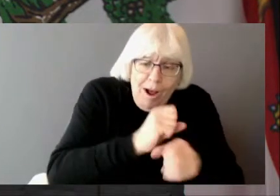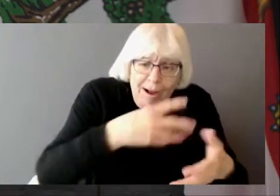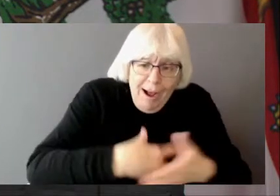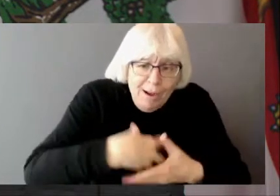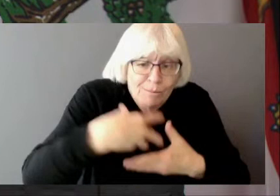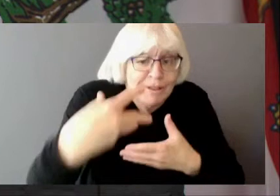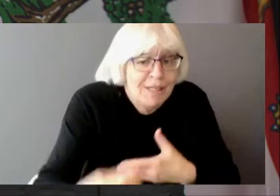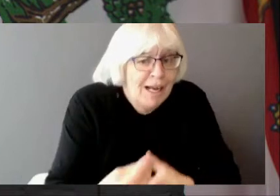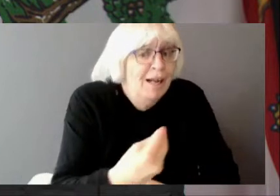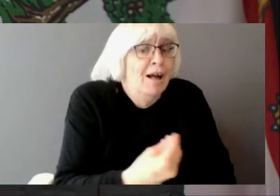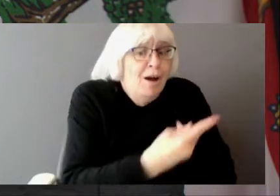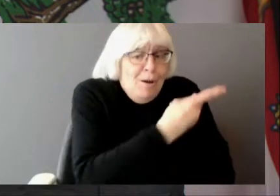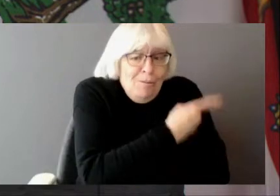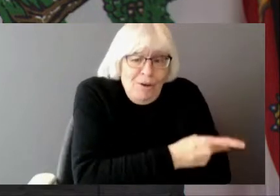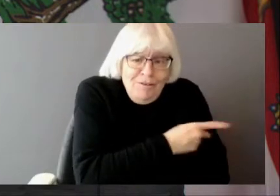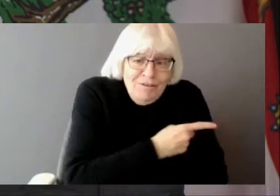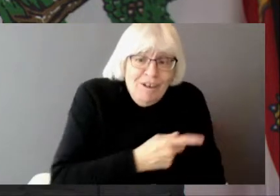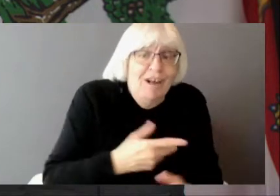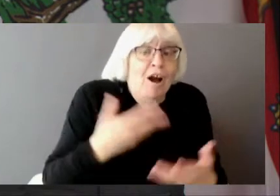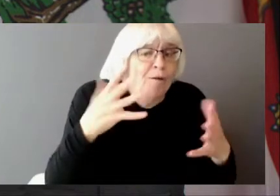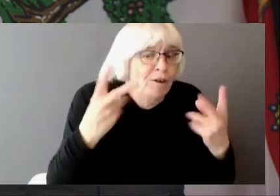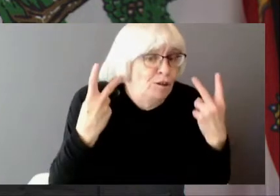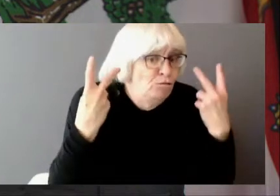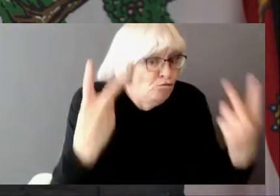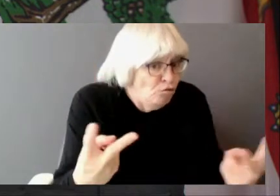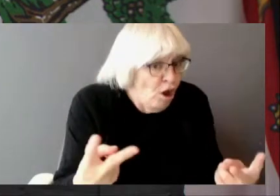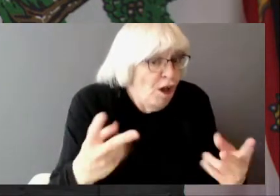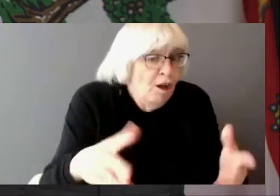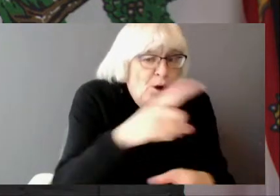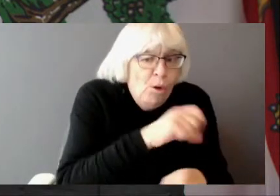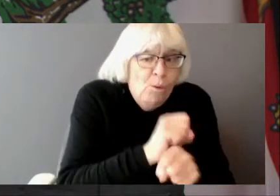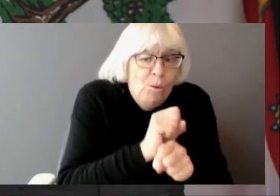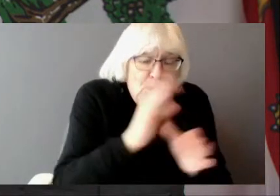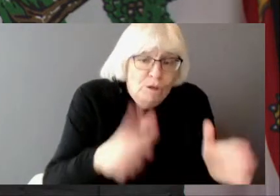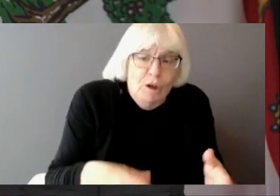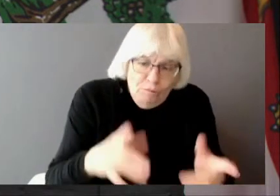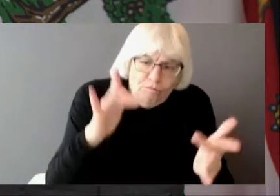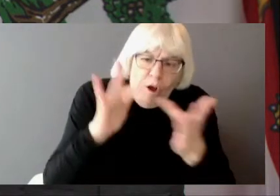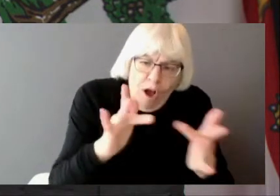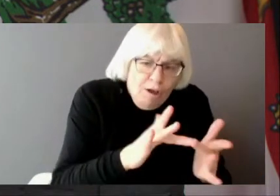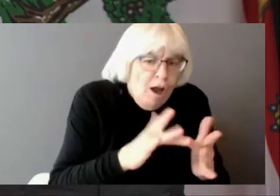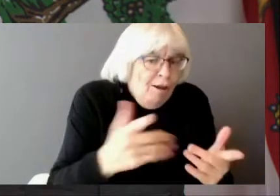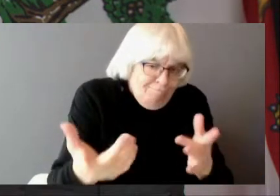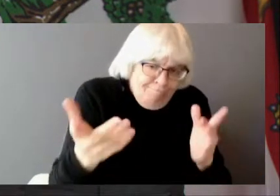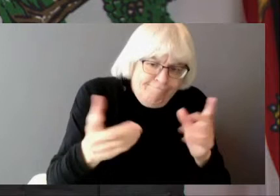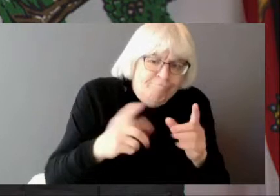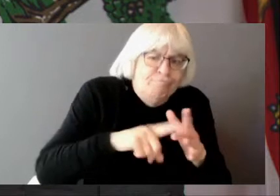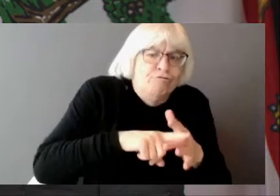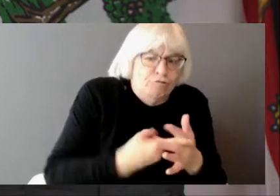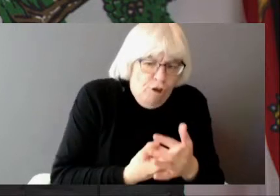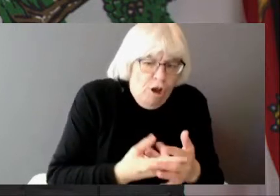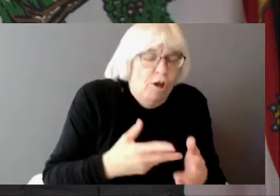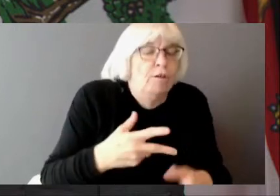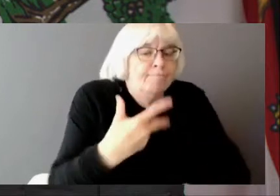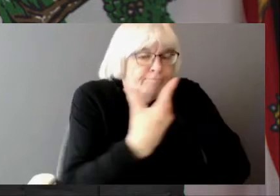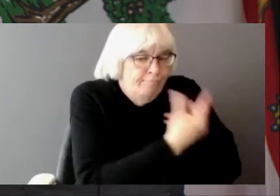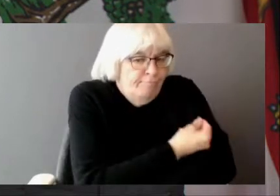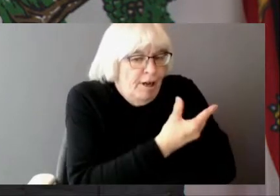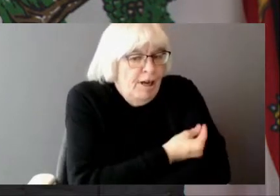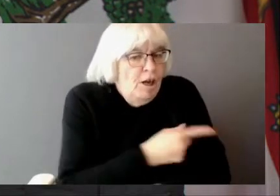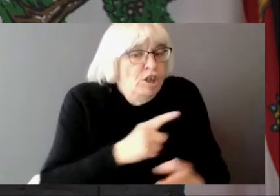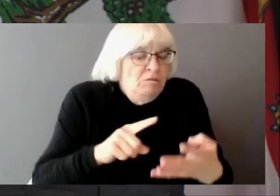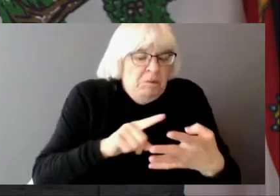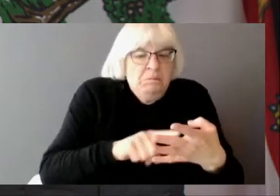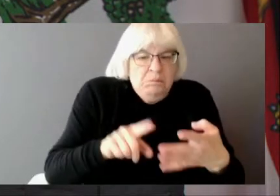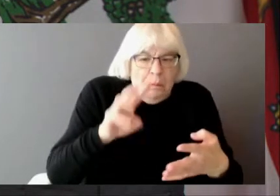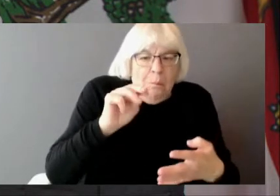vaccine appointments as well, and these appointments will begin in March. As more vaccine is confirmed to arrive on